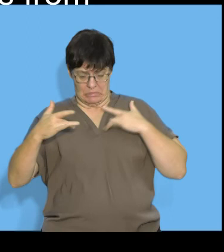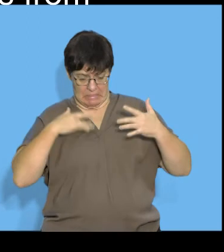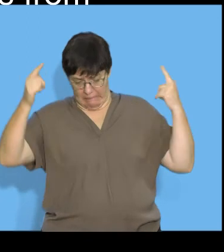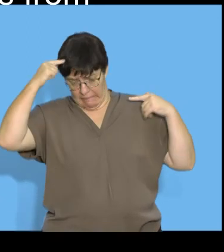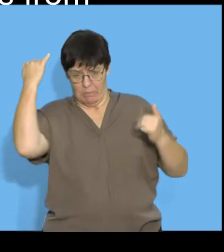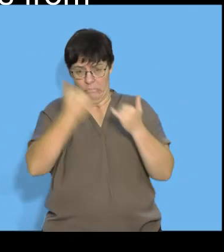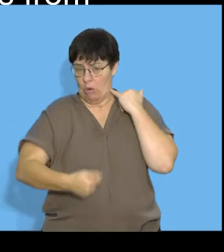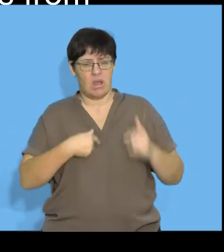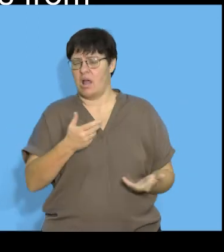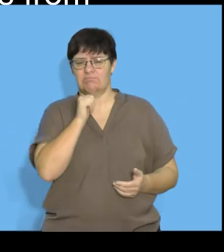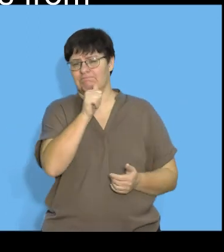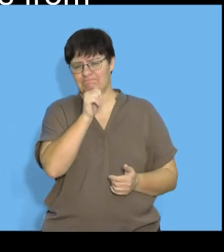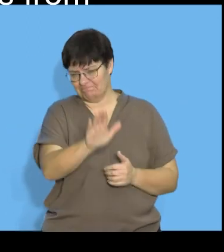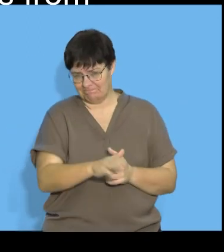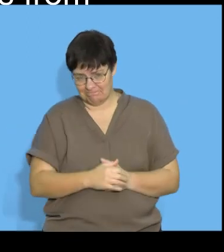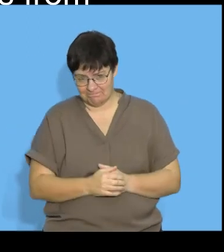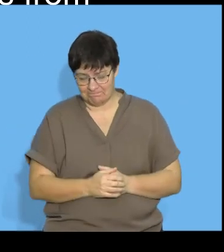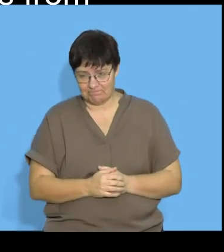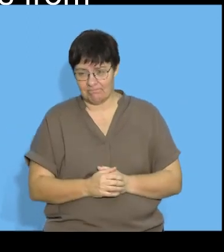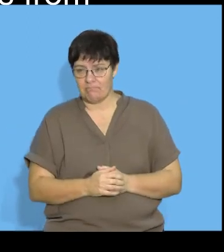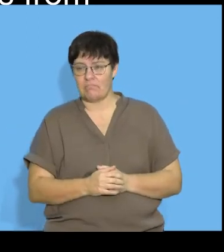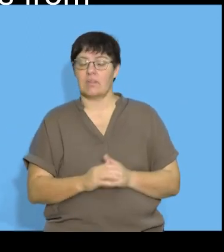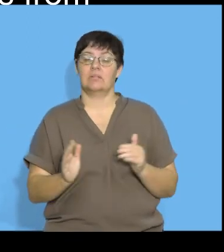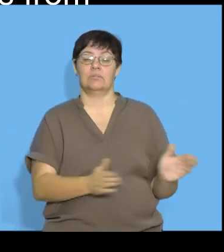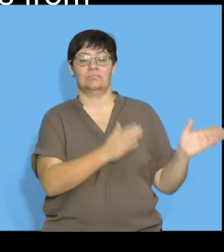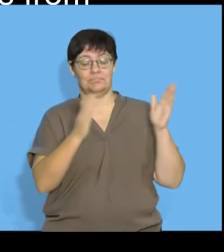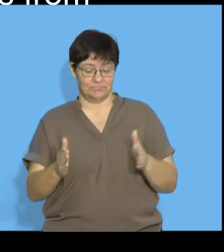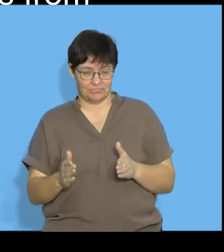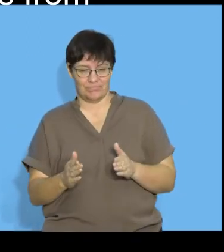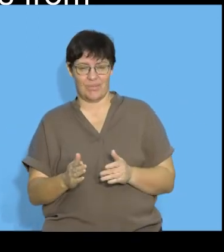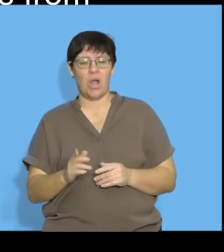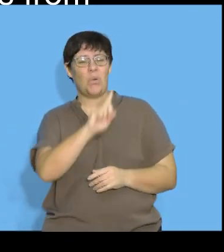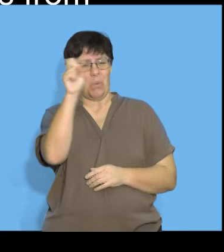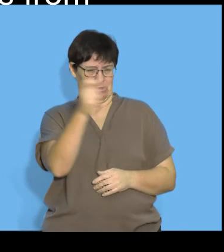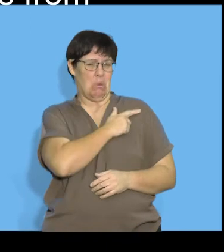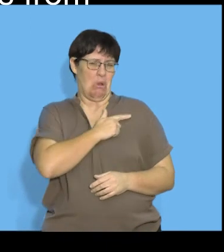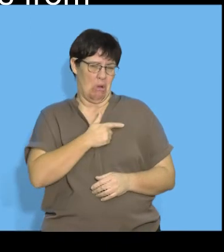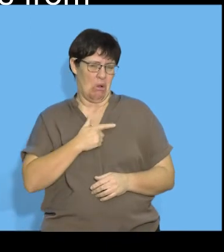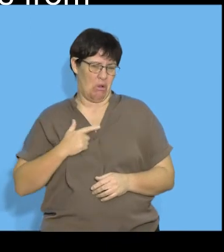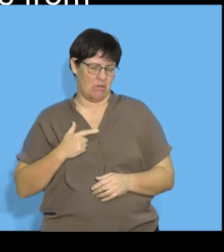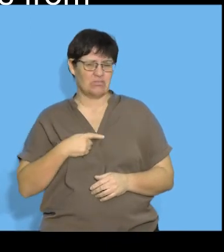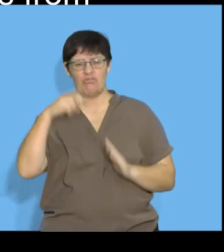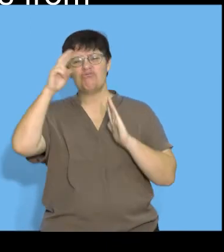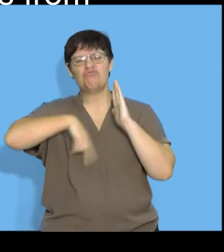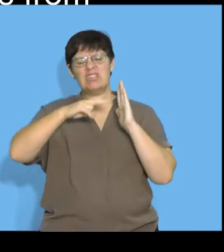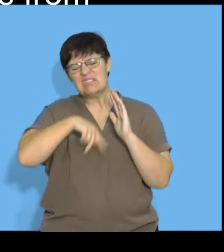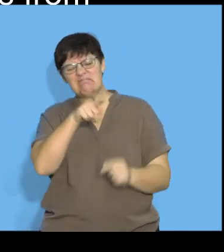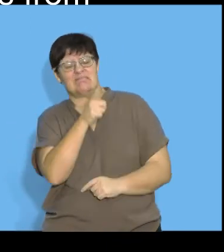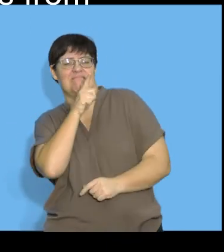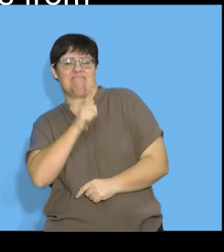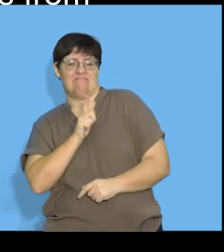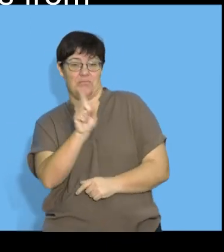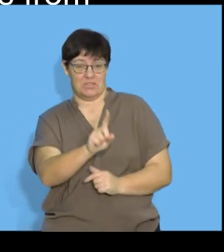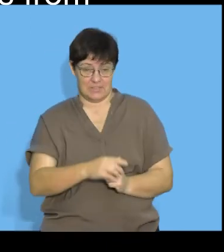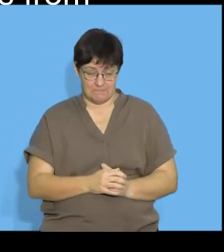same answer. Okay, now we're going to go for quite a longish question. So let's read what the question says.